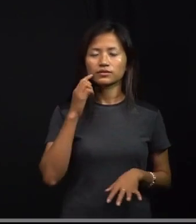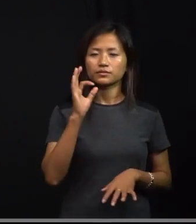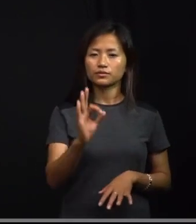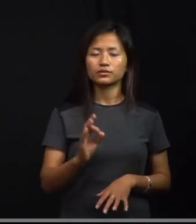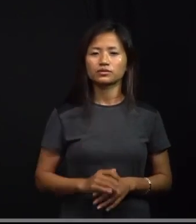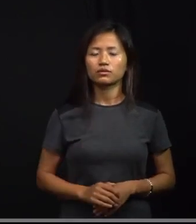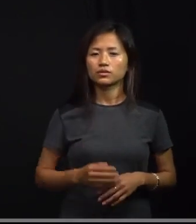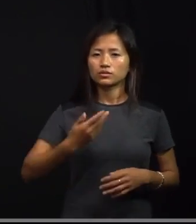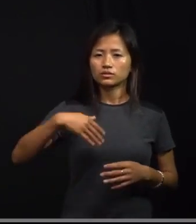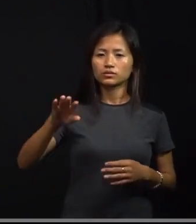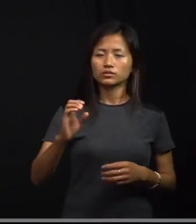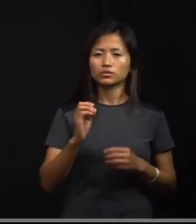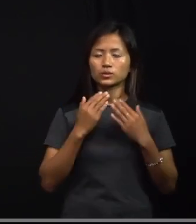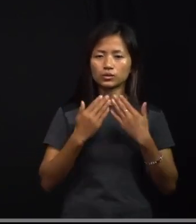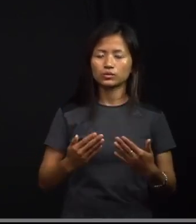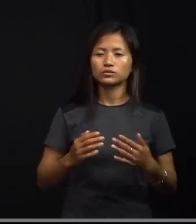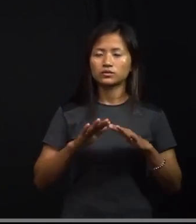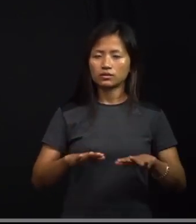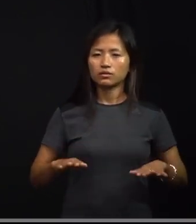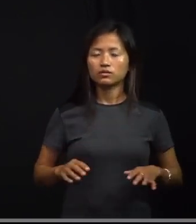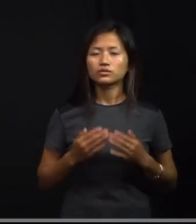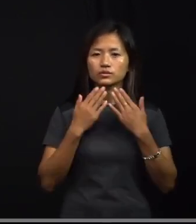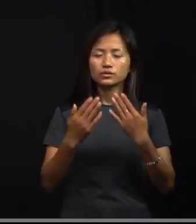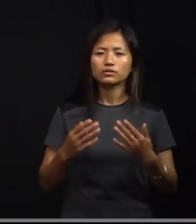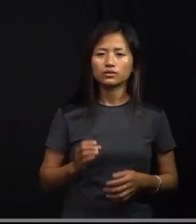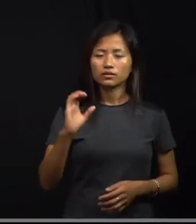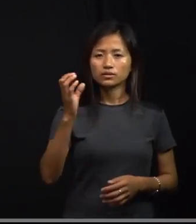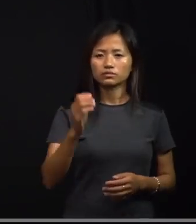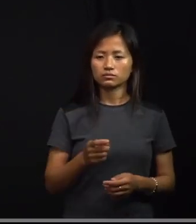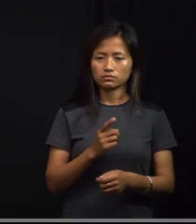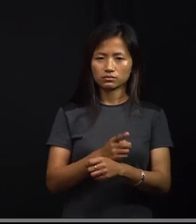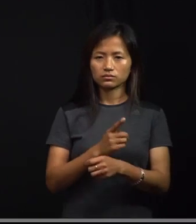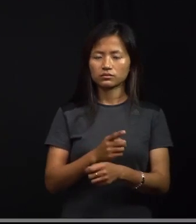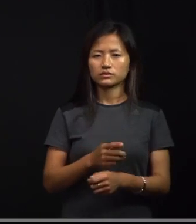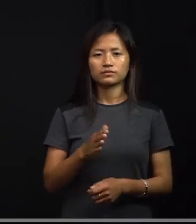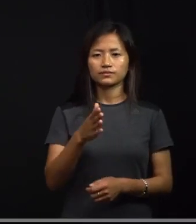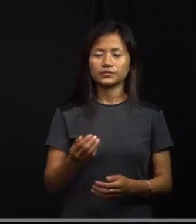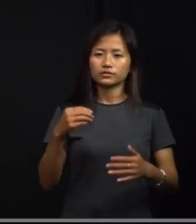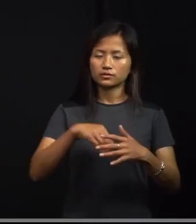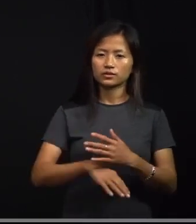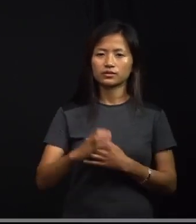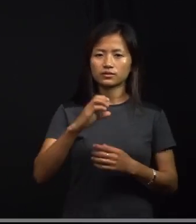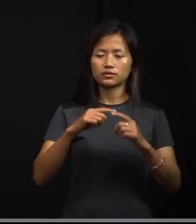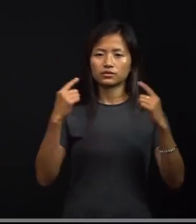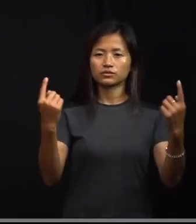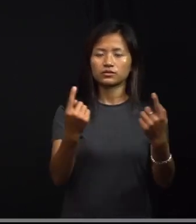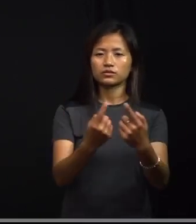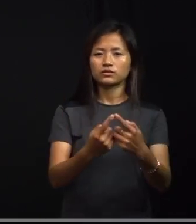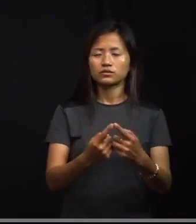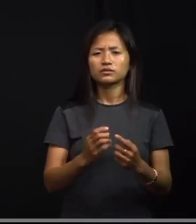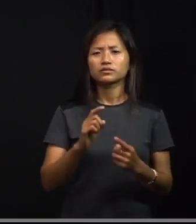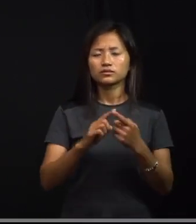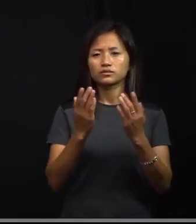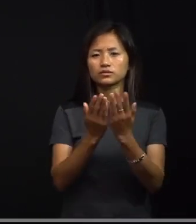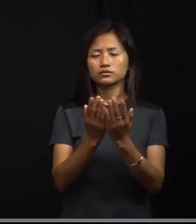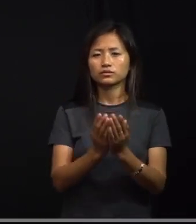go to school or you college and then there's no teacher inside the classroom. Then the education is not proper, isn't